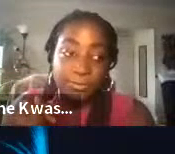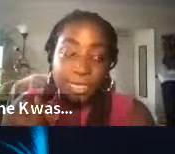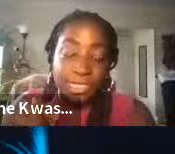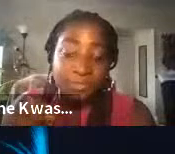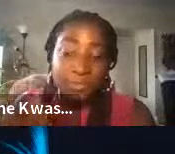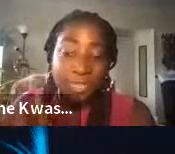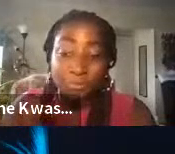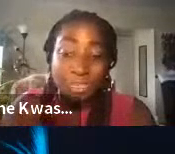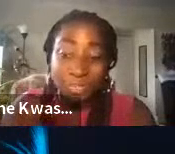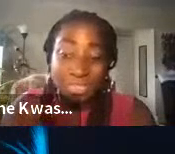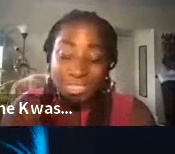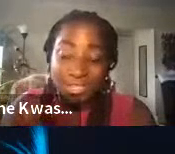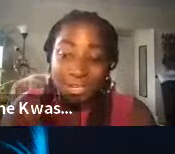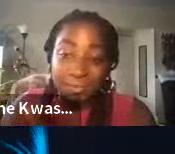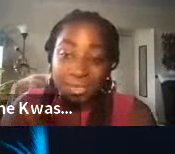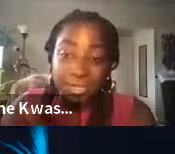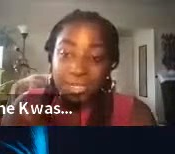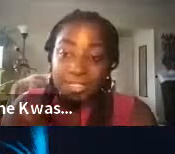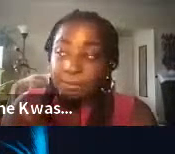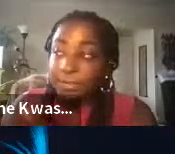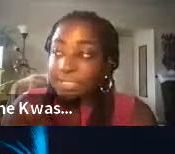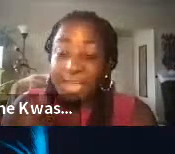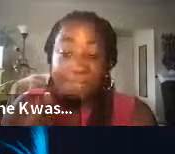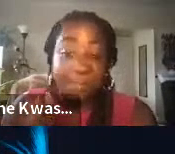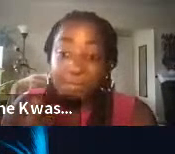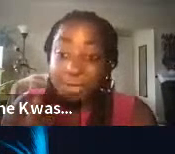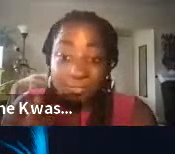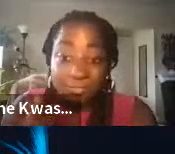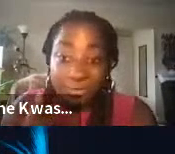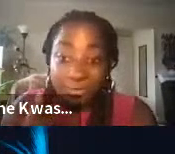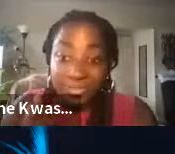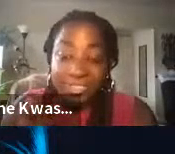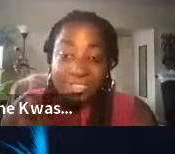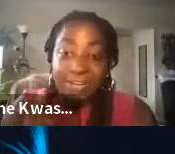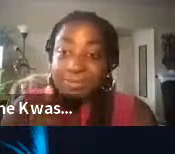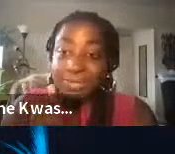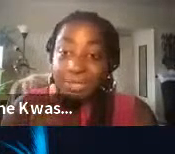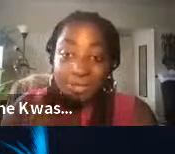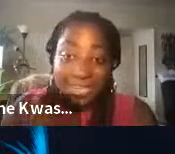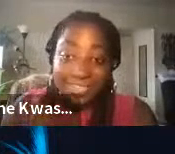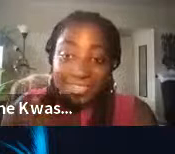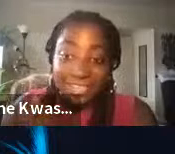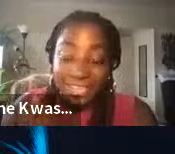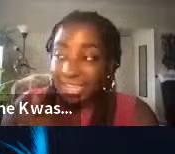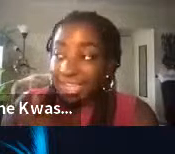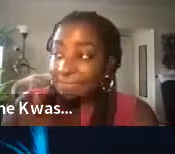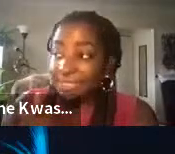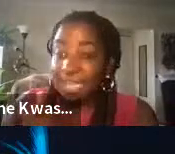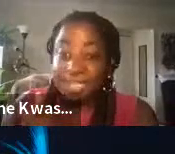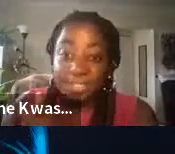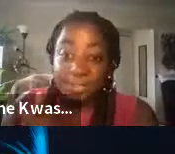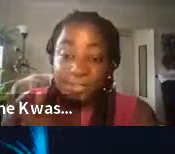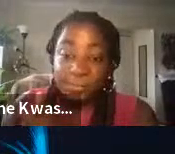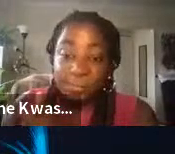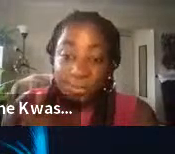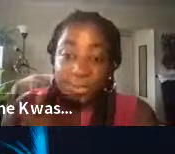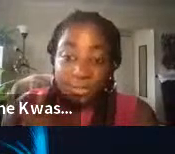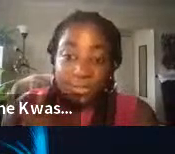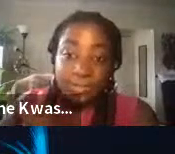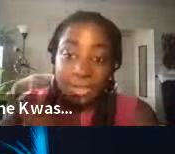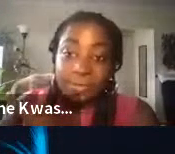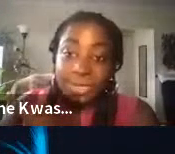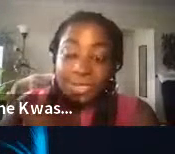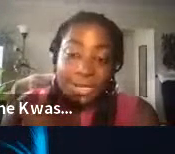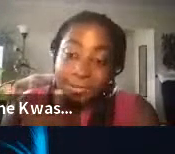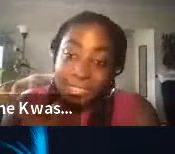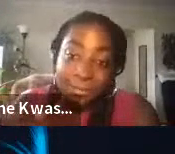only do EEG for like 20 minutes at a time. So this doesn't have to be super comfortable. It doesn't have to be long lasting. And the saline solution will